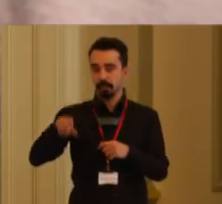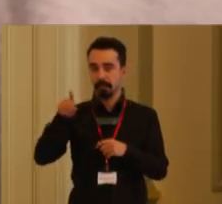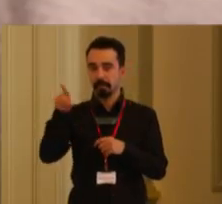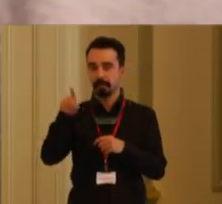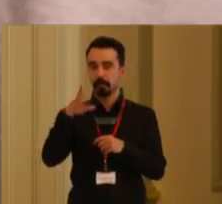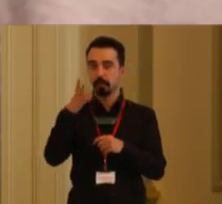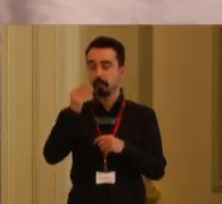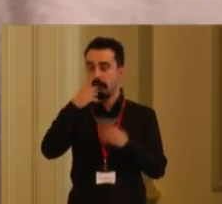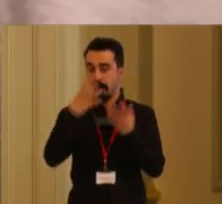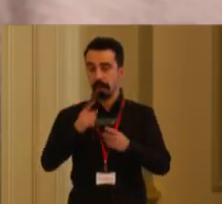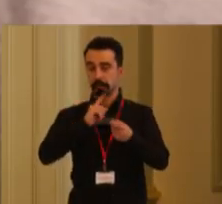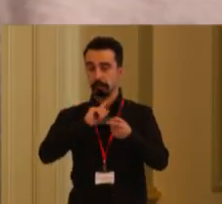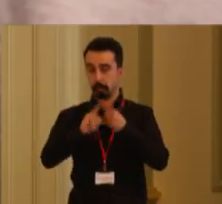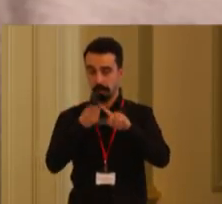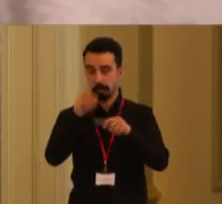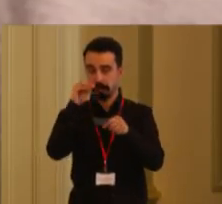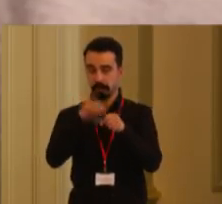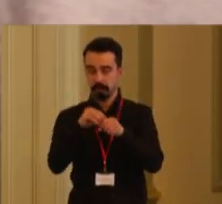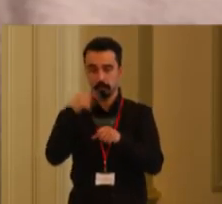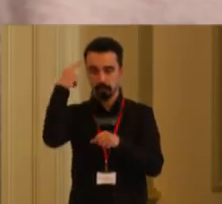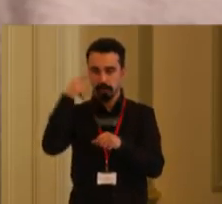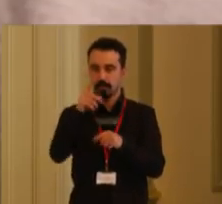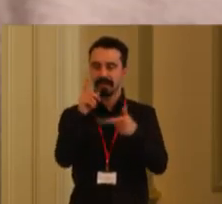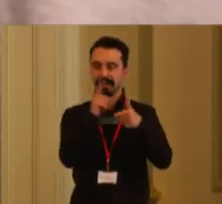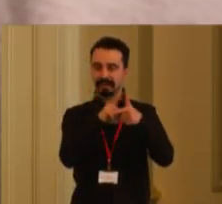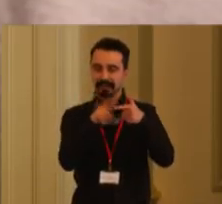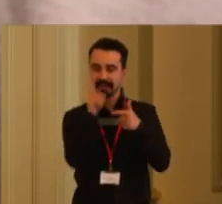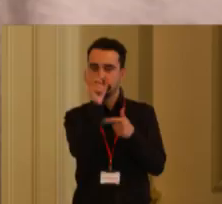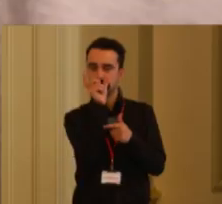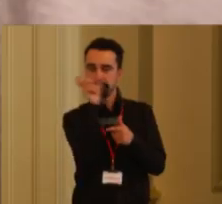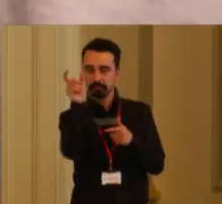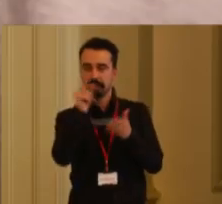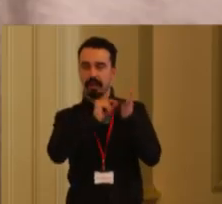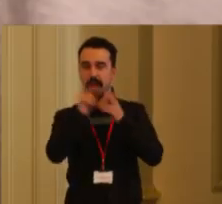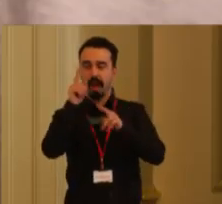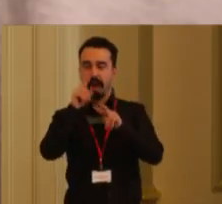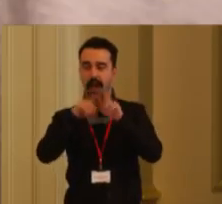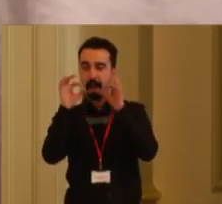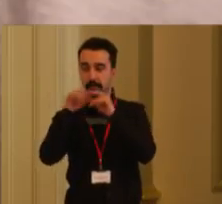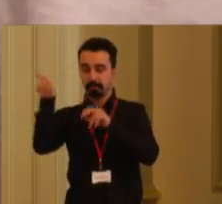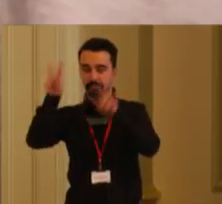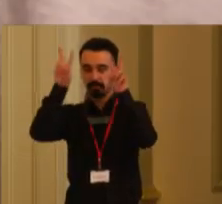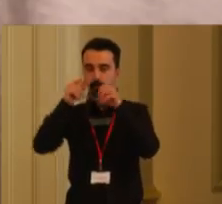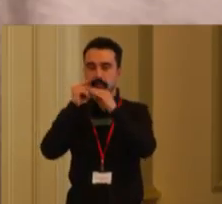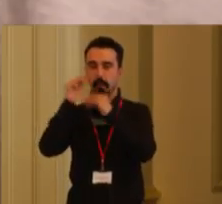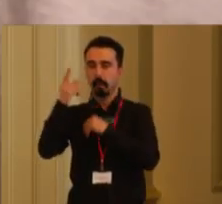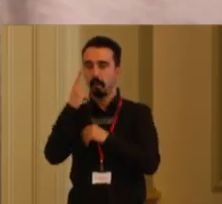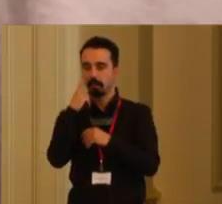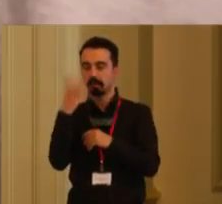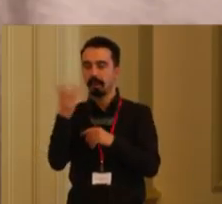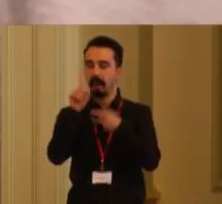the society, especially when we think about the macro political institutions. One is EU